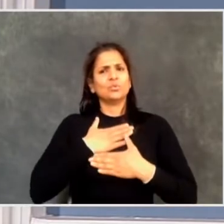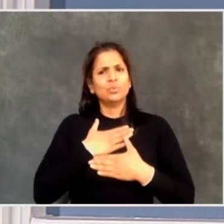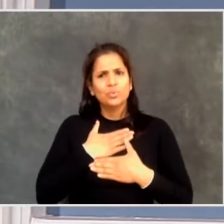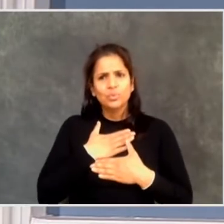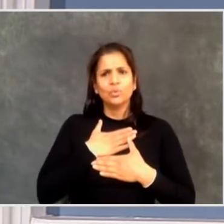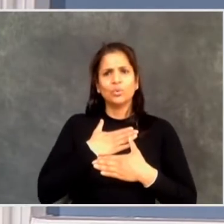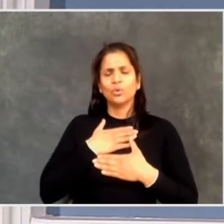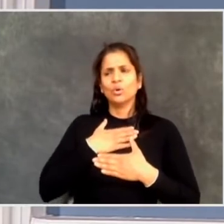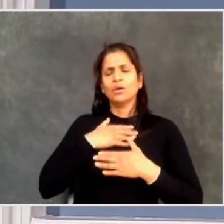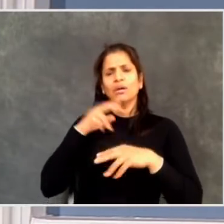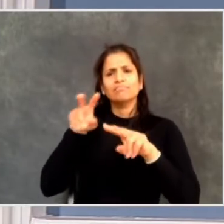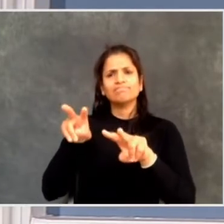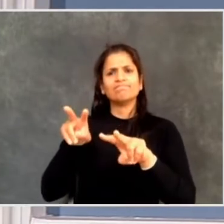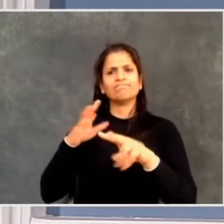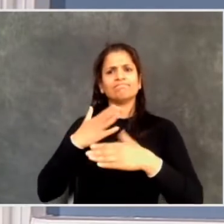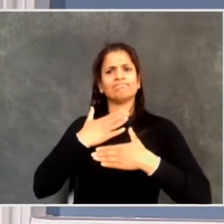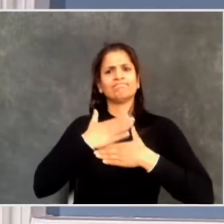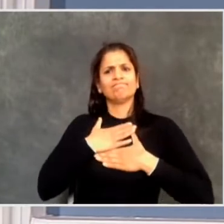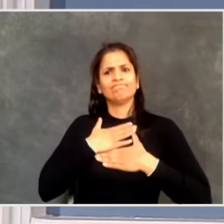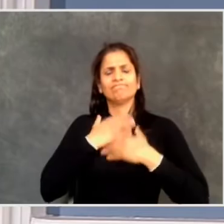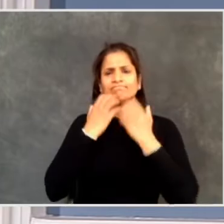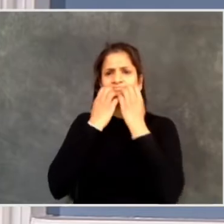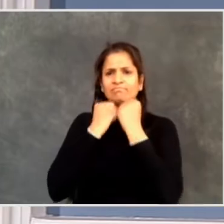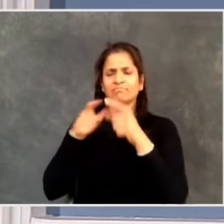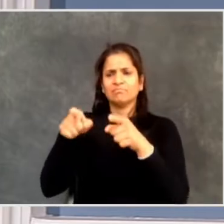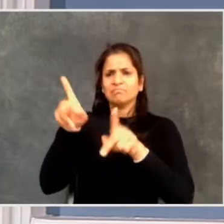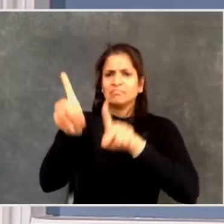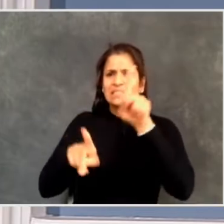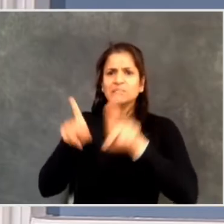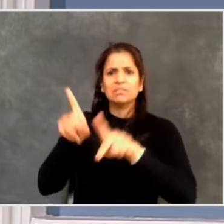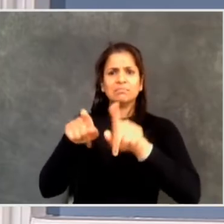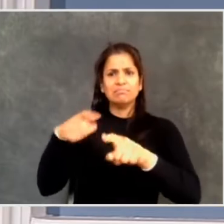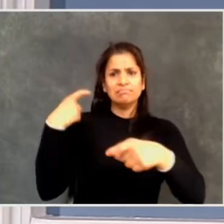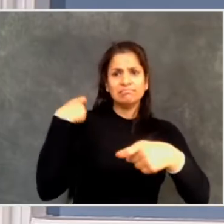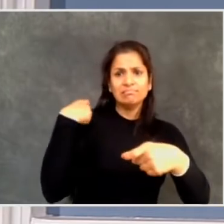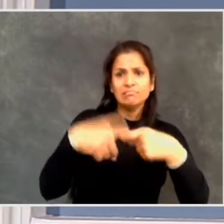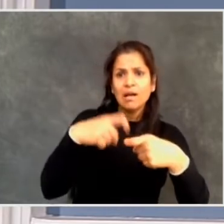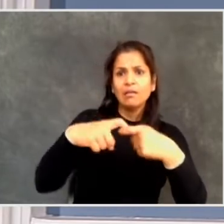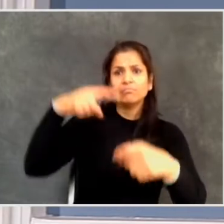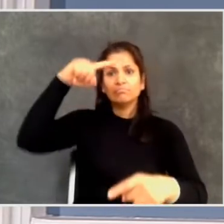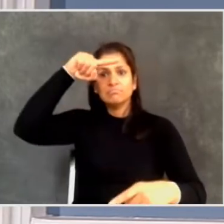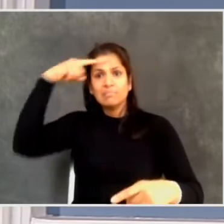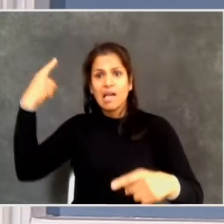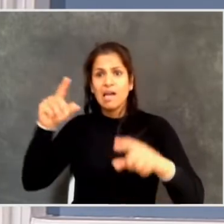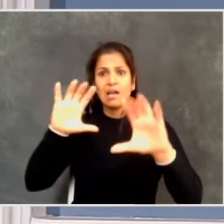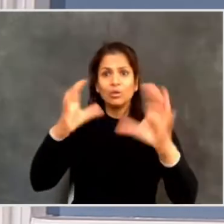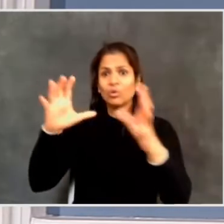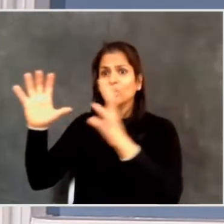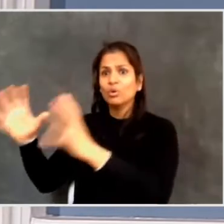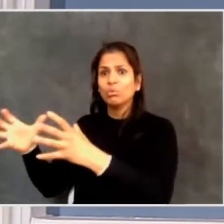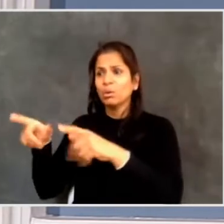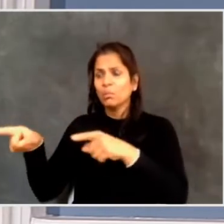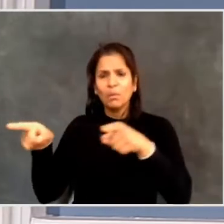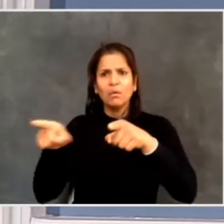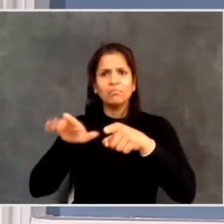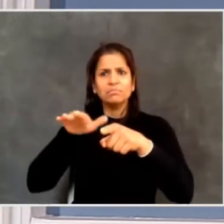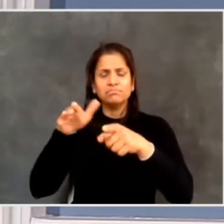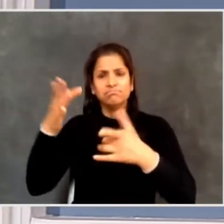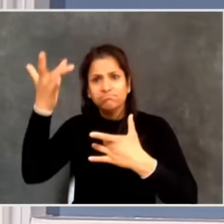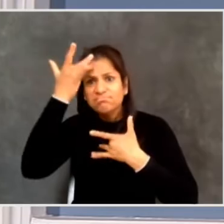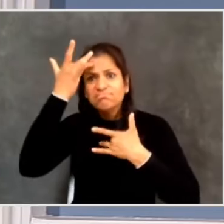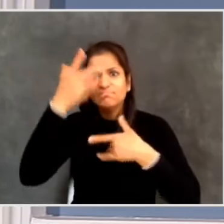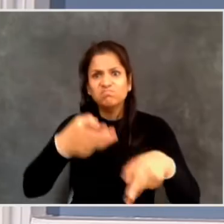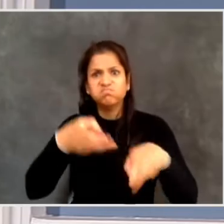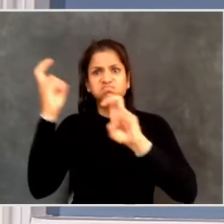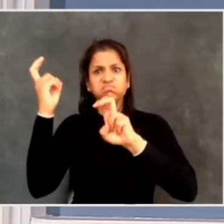individuals independent of their immigration status, independent of insurance status, that,